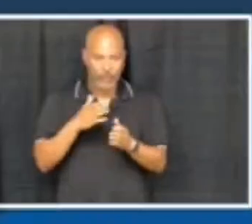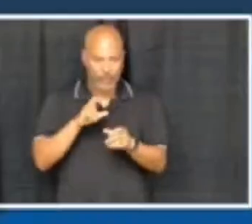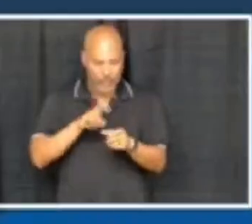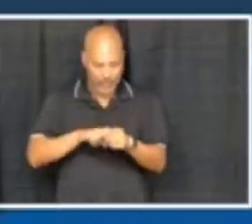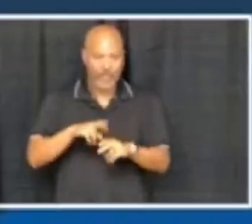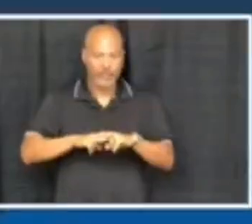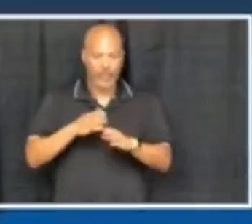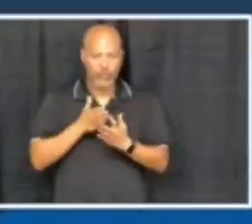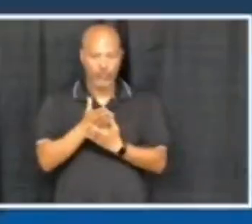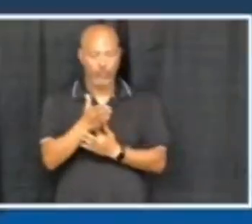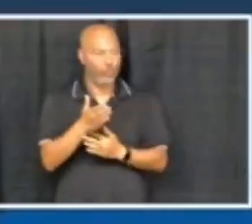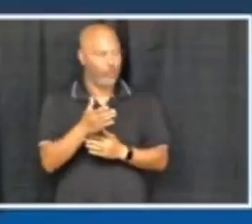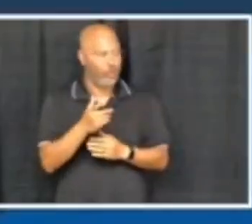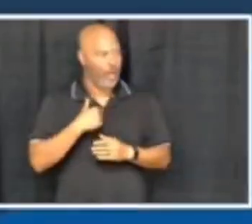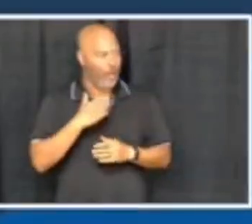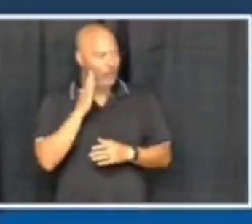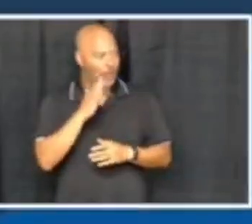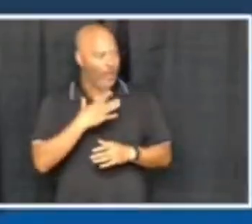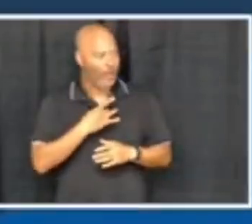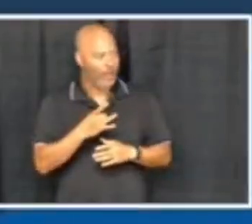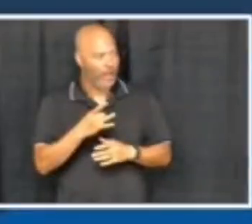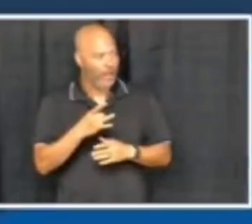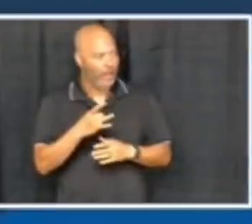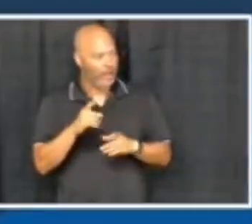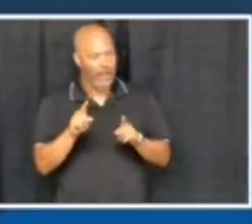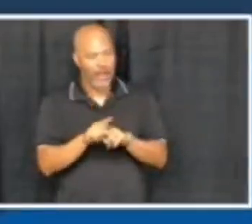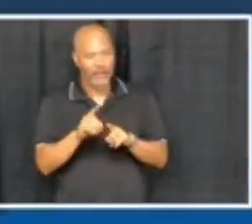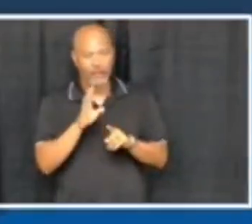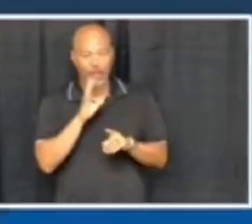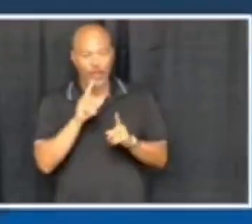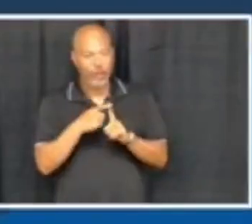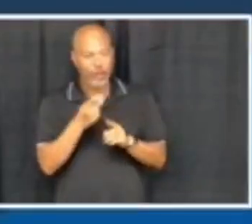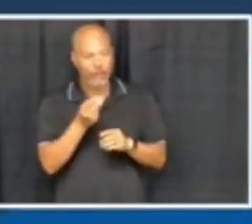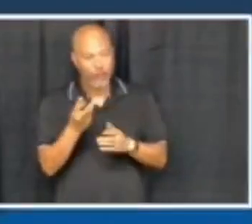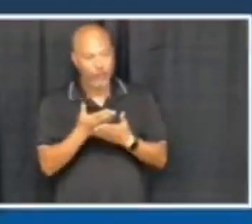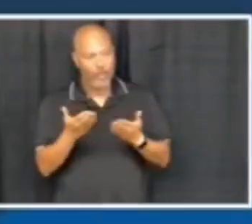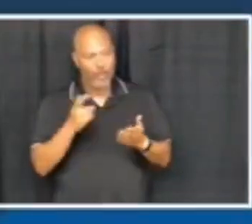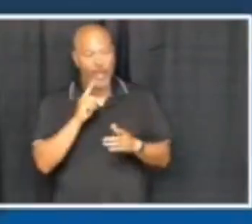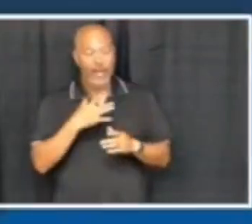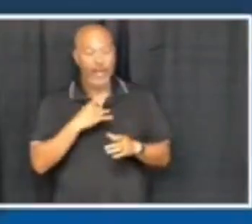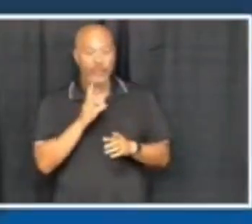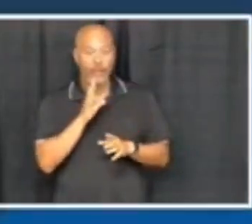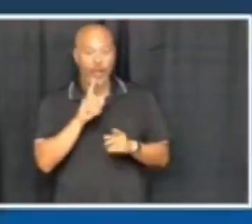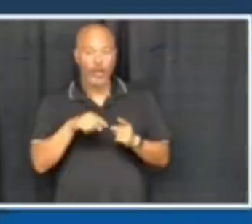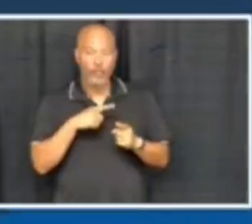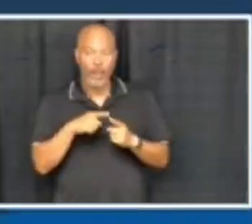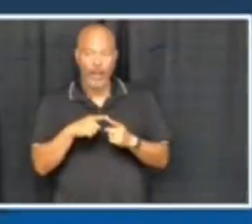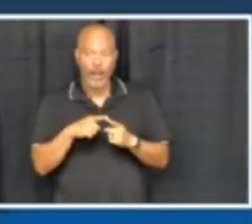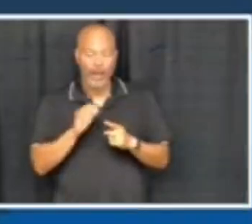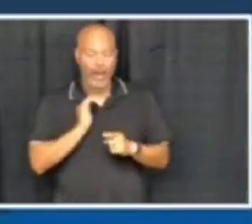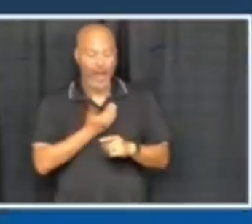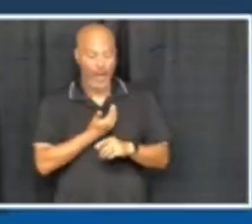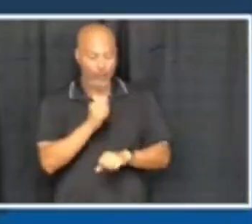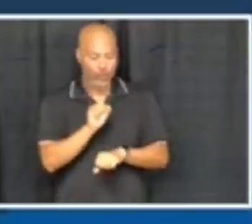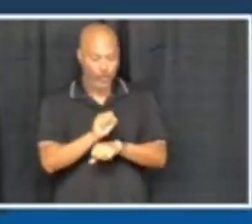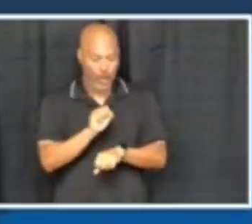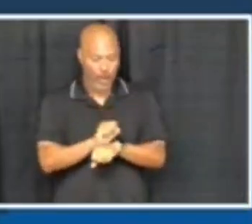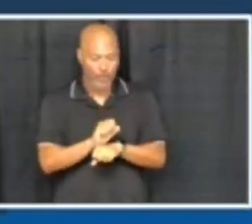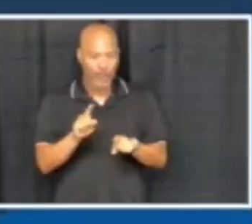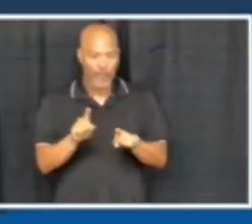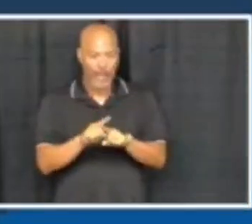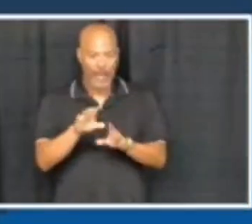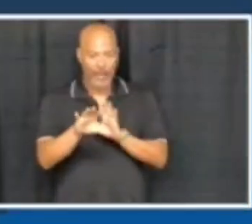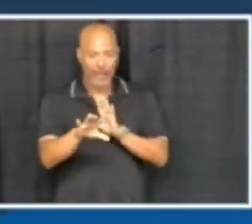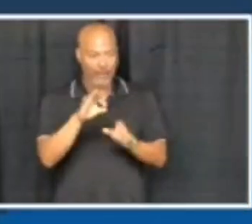like to pick a few pieces apart, as the mayor said. I'd like to talk about our job as